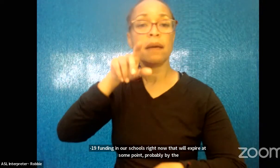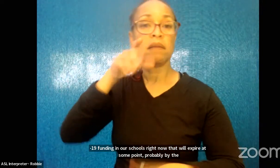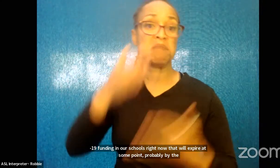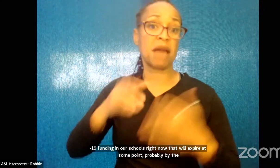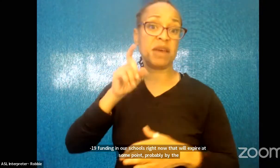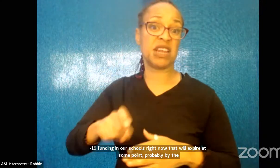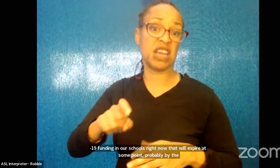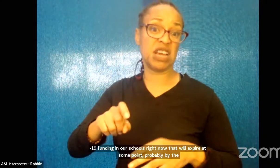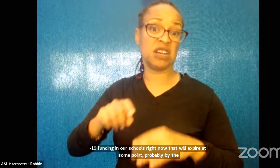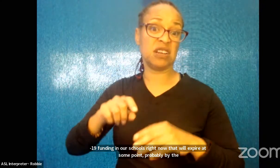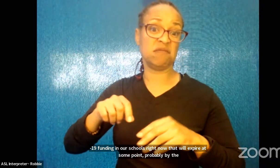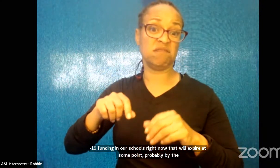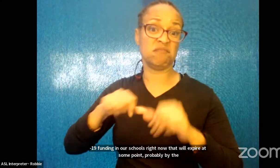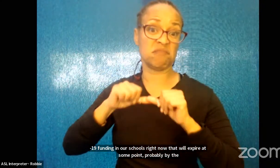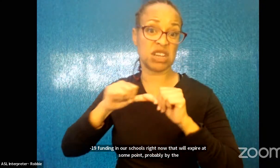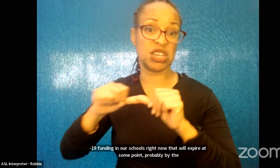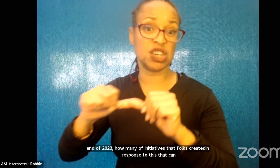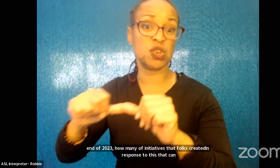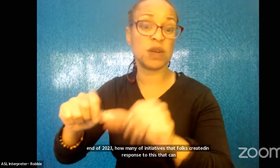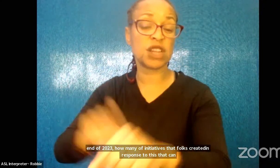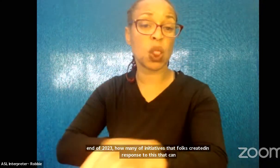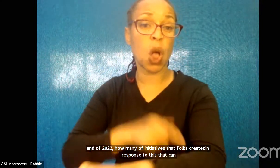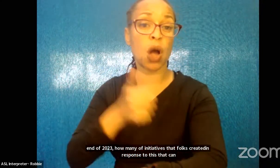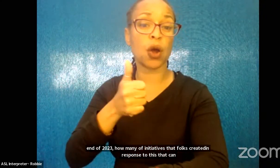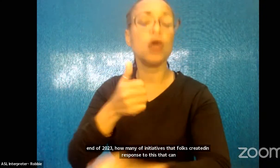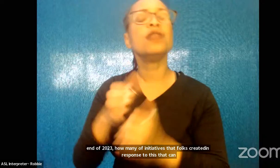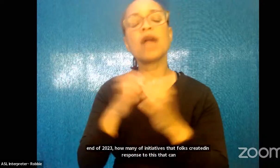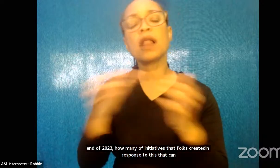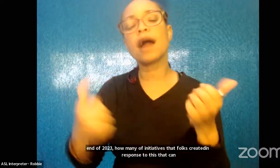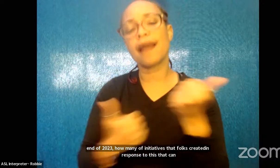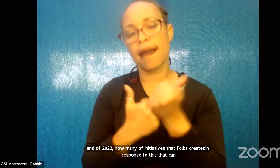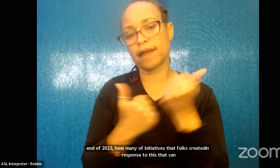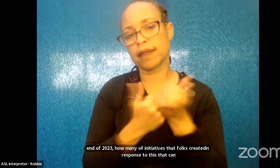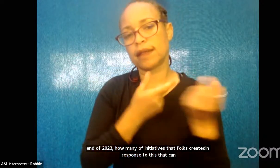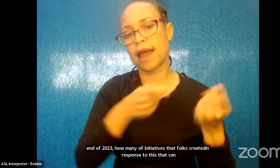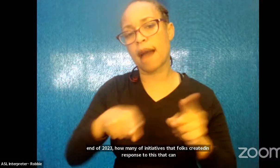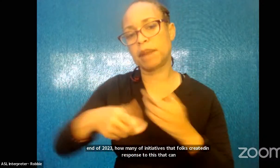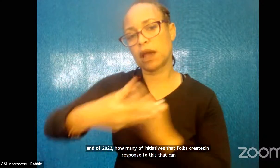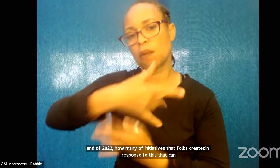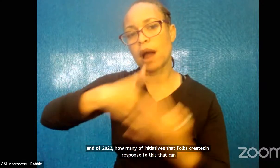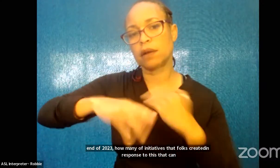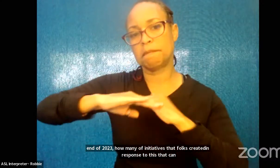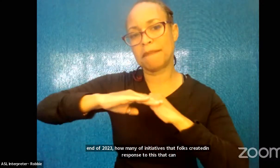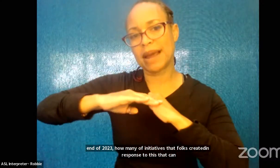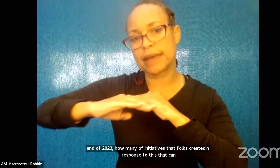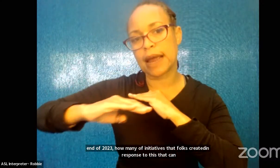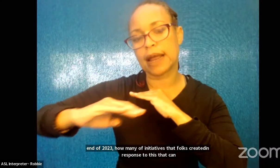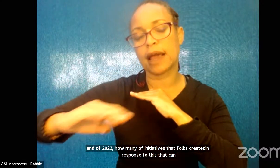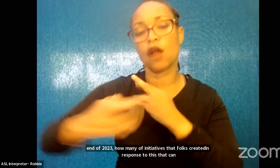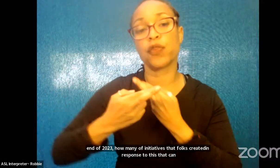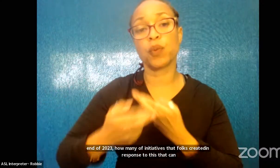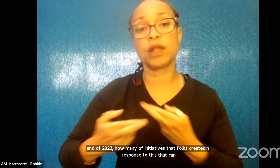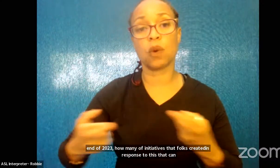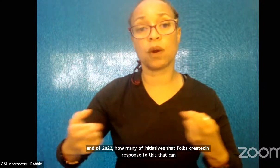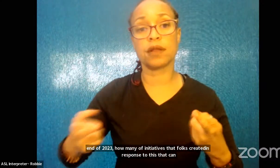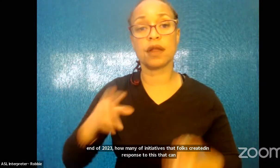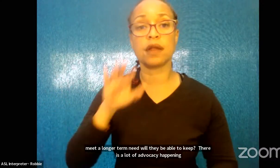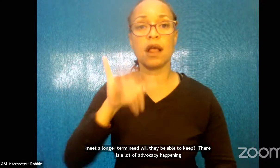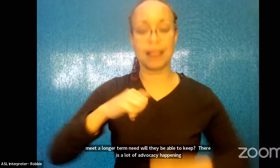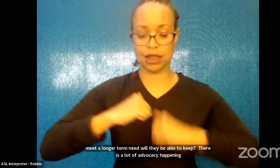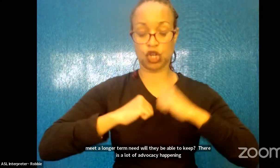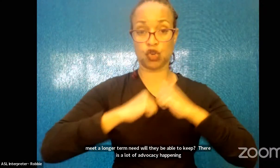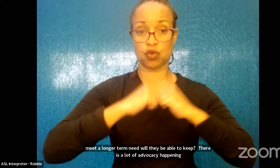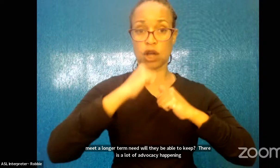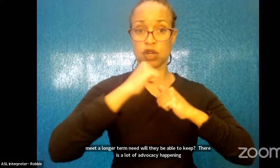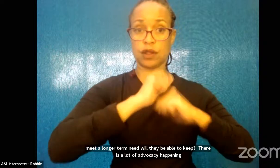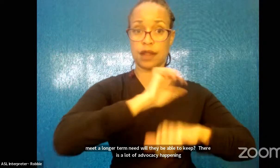they be able to keep? And so there's a lot of advocacy happening right now around being able to maintain resources so that some of the structures